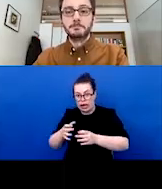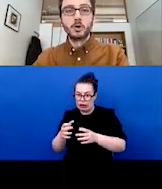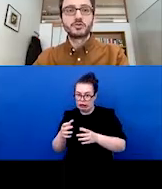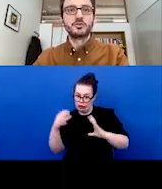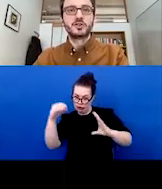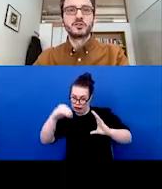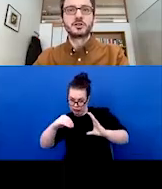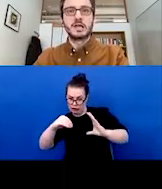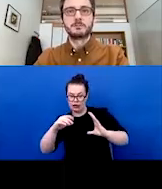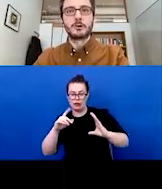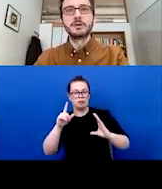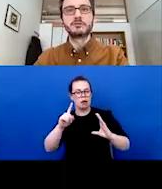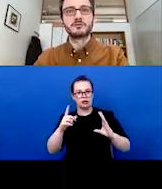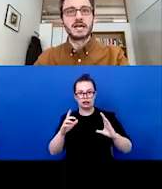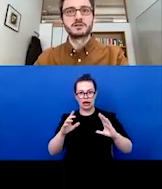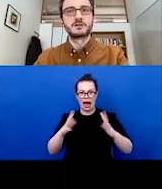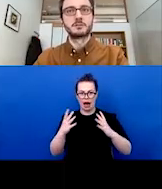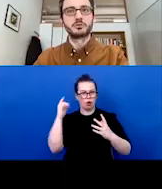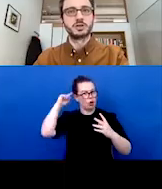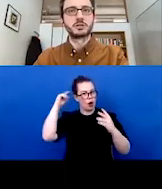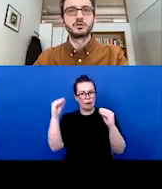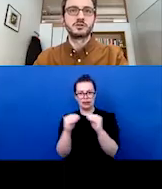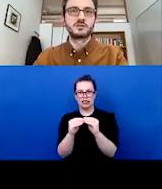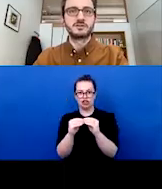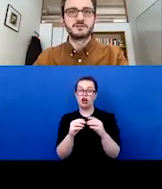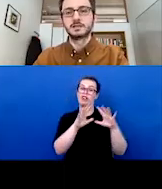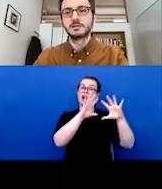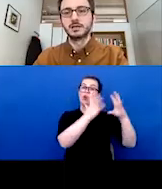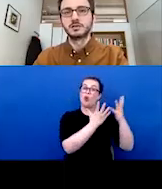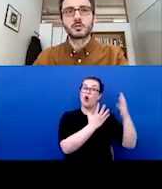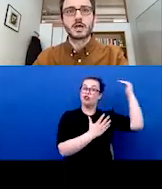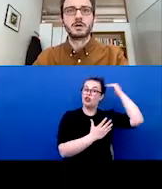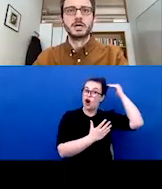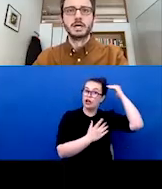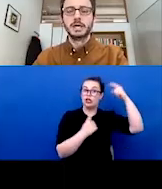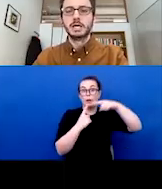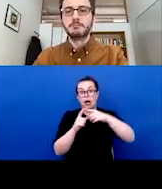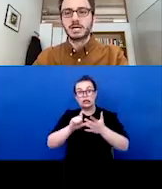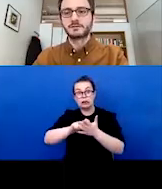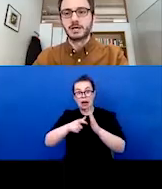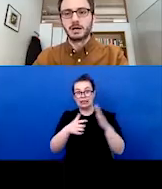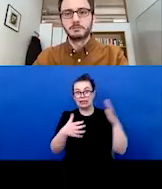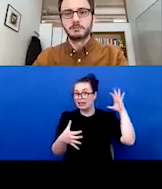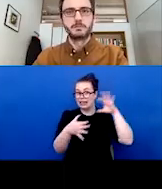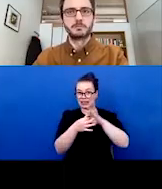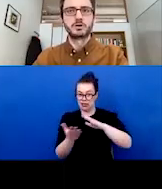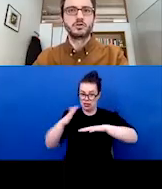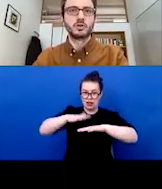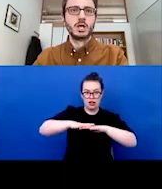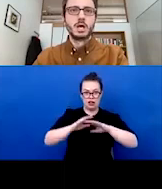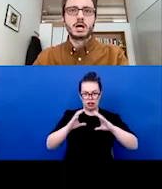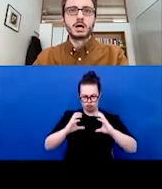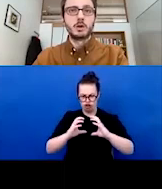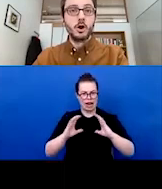but the most consistent and prominent reflection of composition, so this is the effect that they describe in many of their MEG